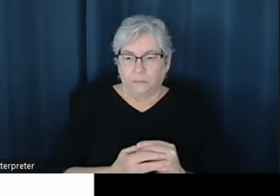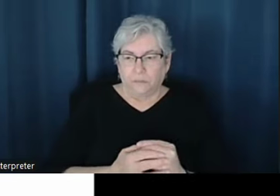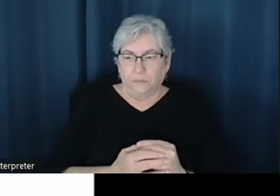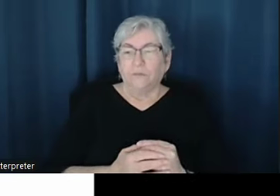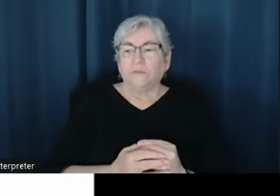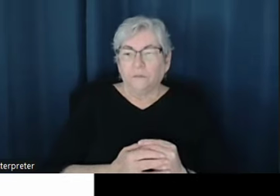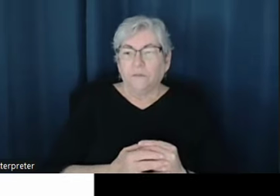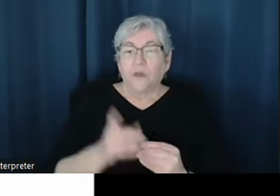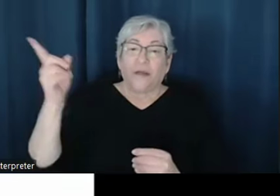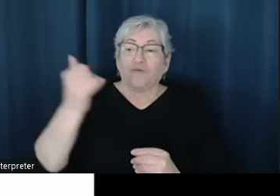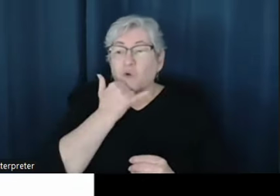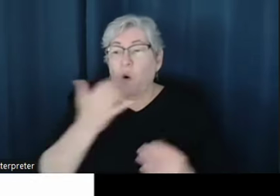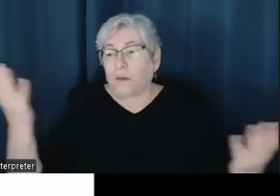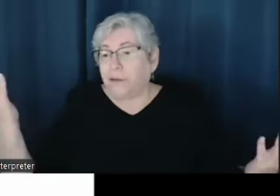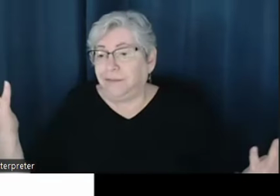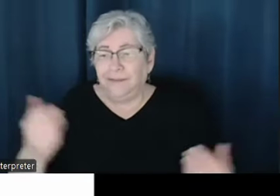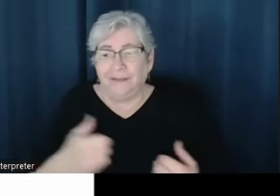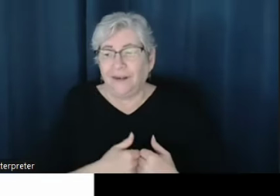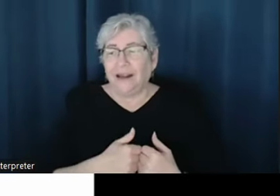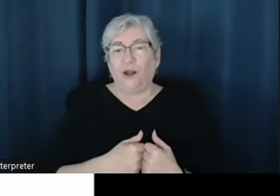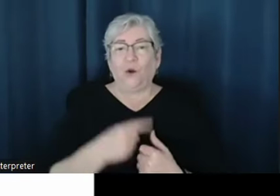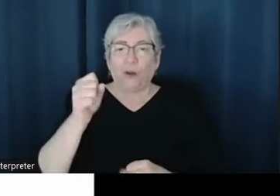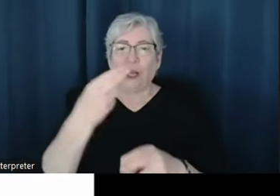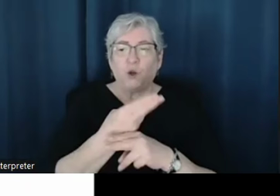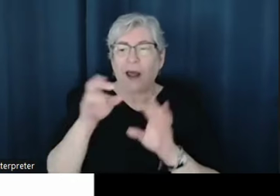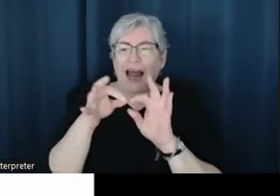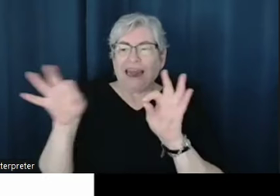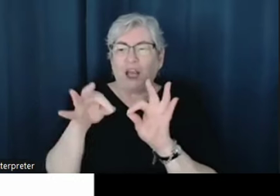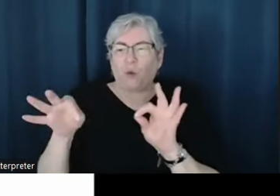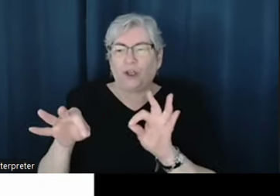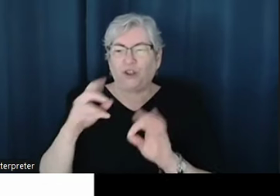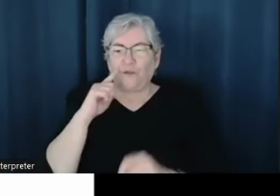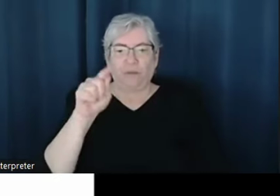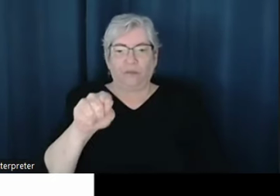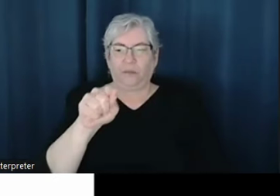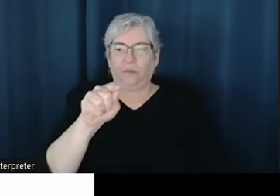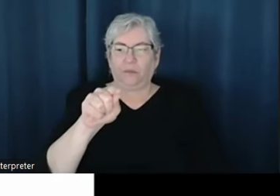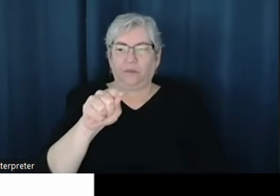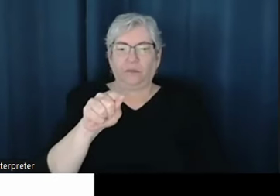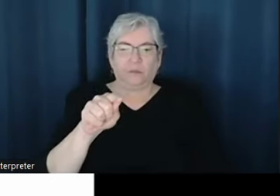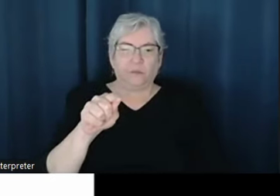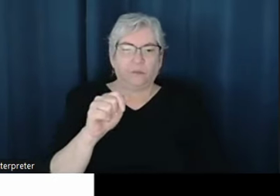They're wrong. I mean, you could use the language in this